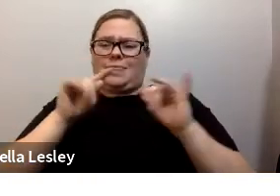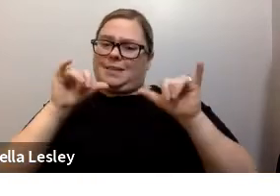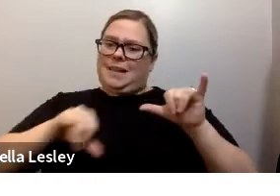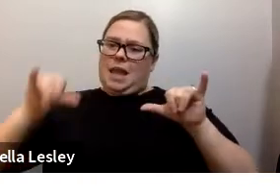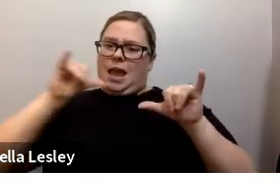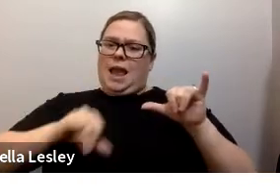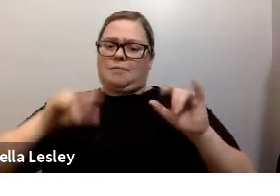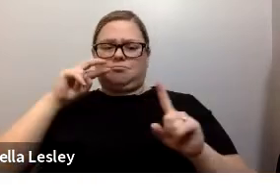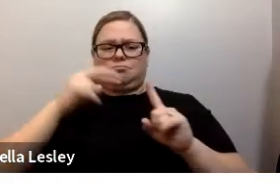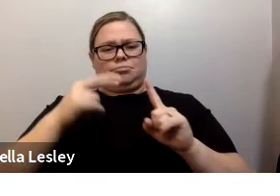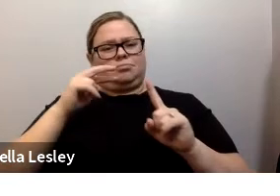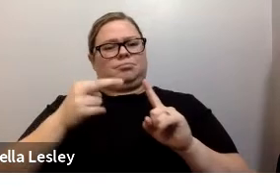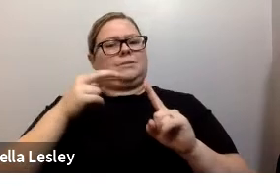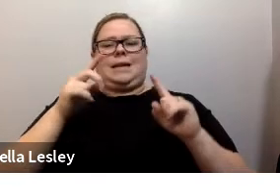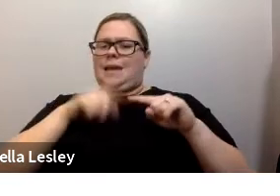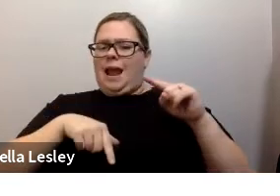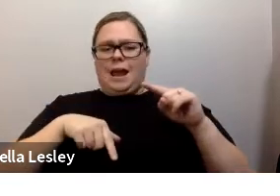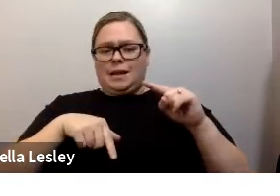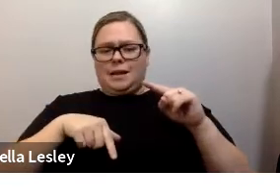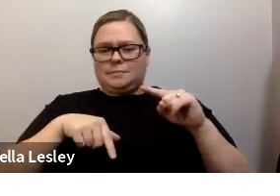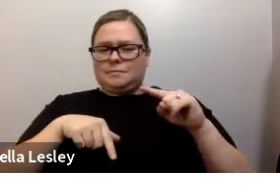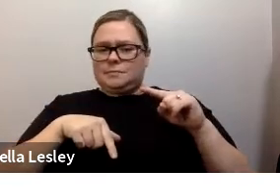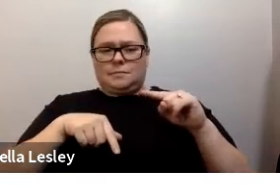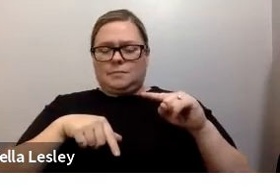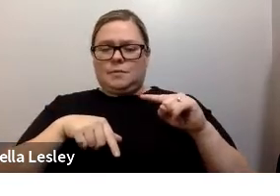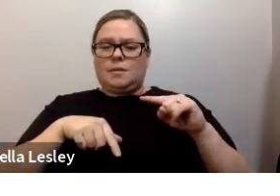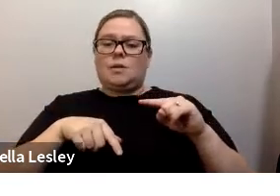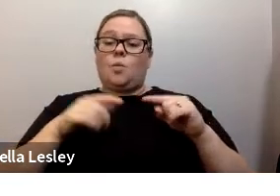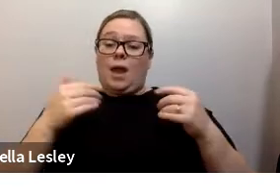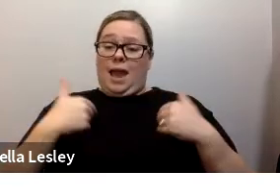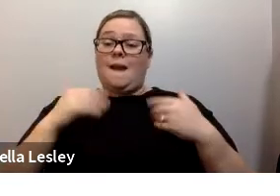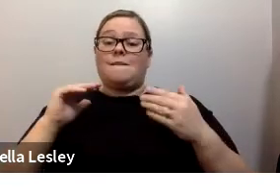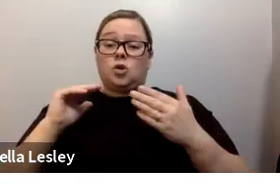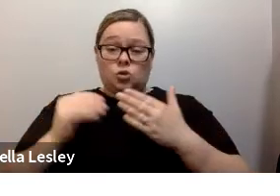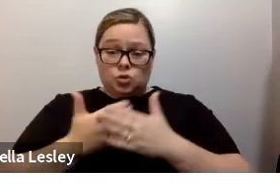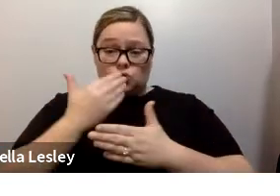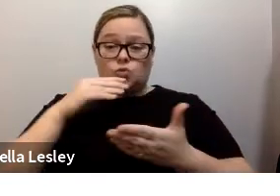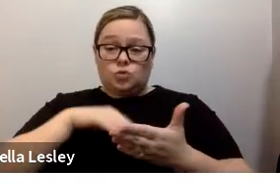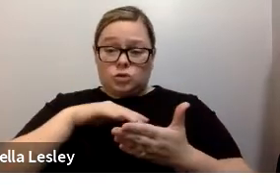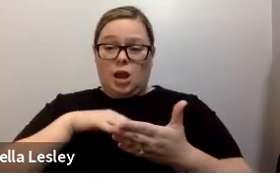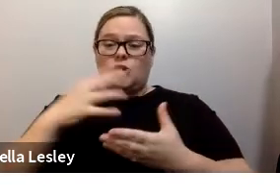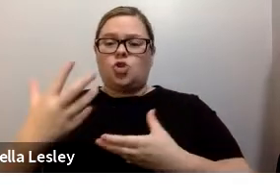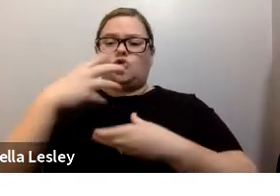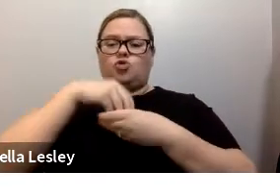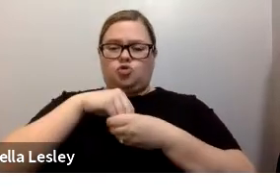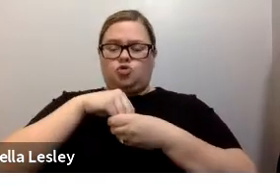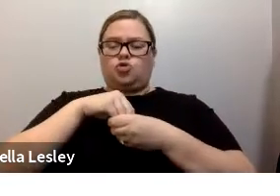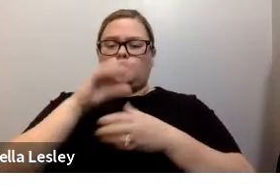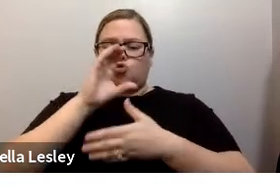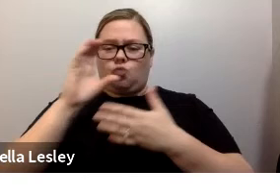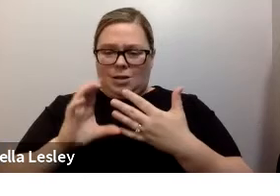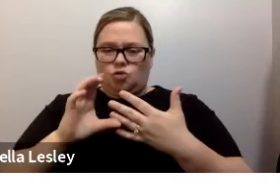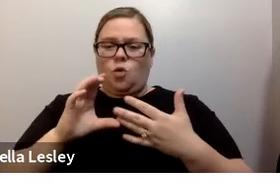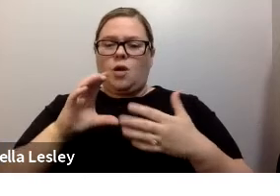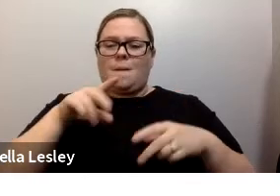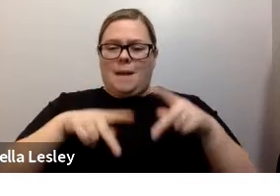know, which is what we currently do today. We say, okay, we've got a new study, the inclusion criteria of people with spinal cord injuries. We